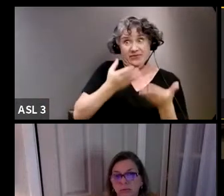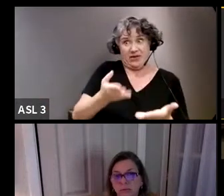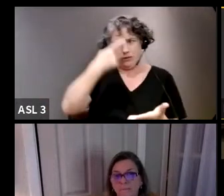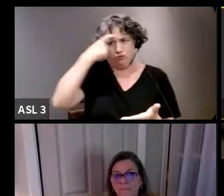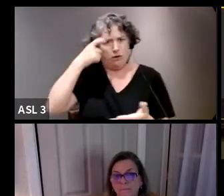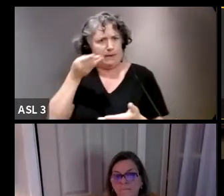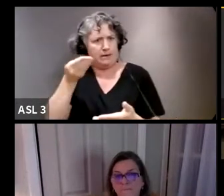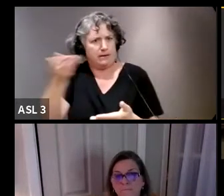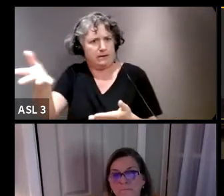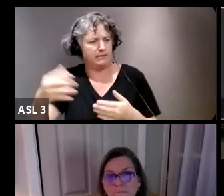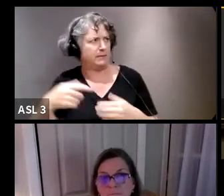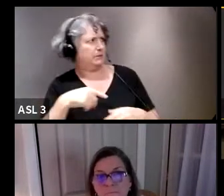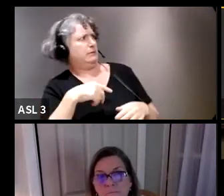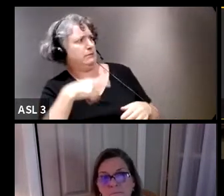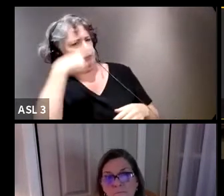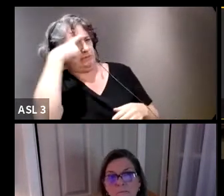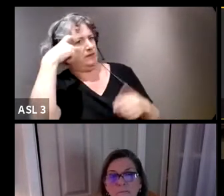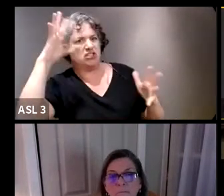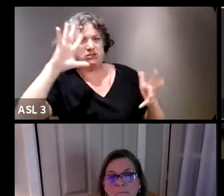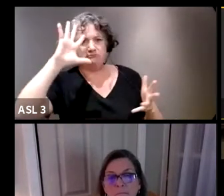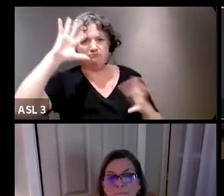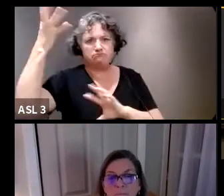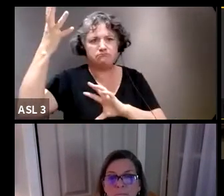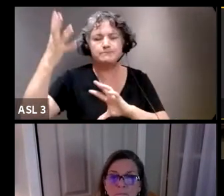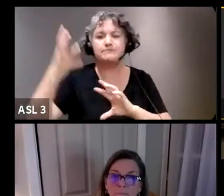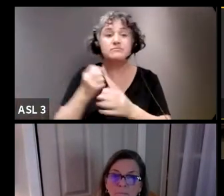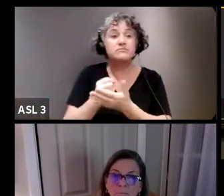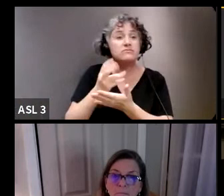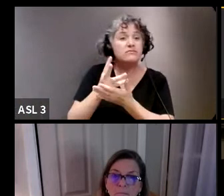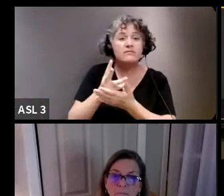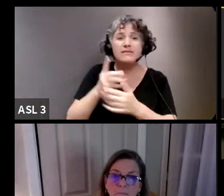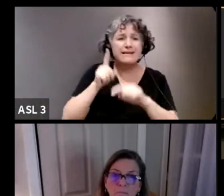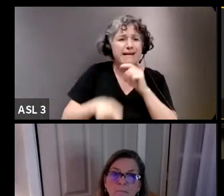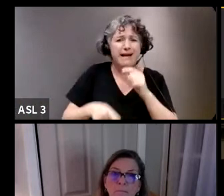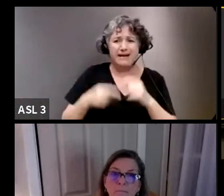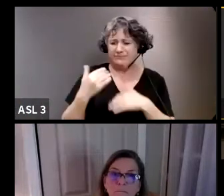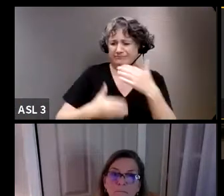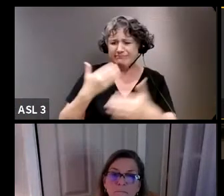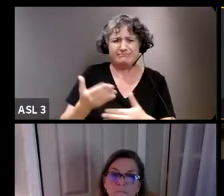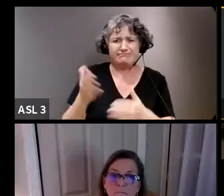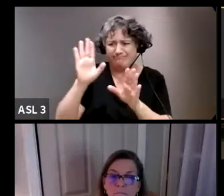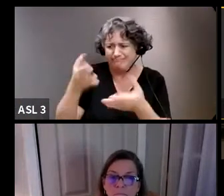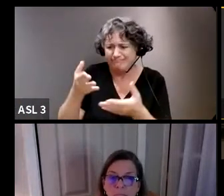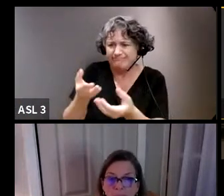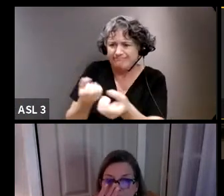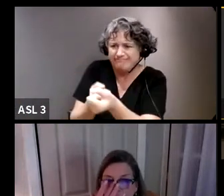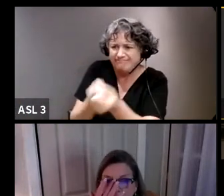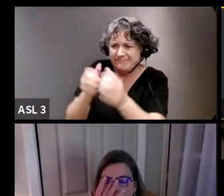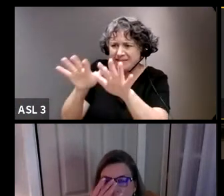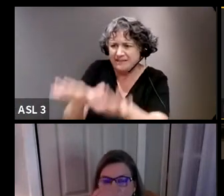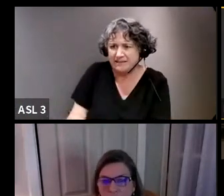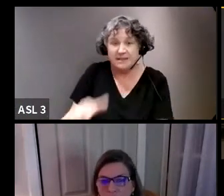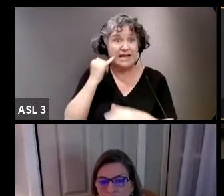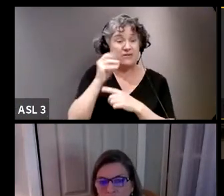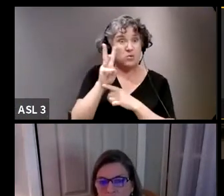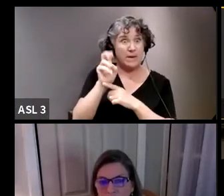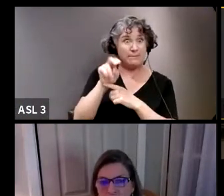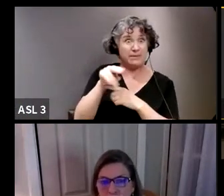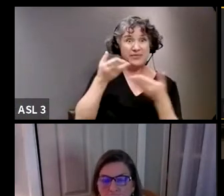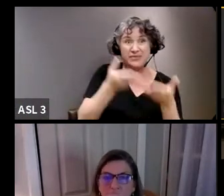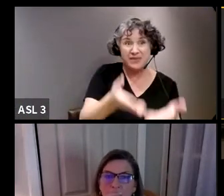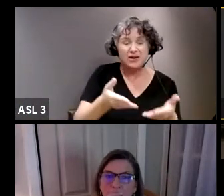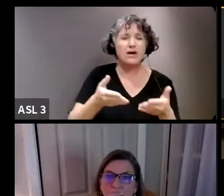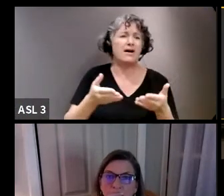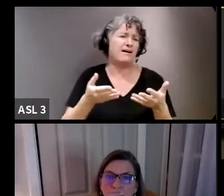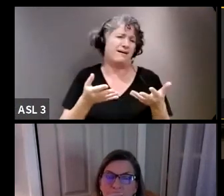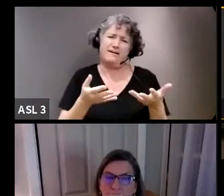health act override the ability of the social worker to direct the course of the interaction there's still a weapon on the scene i could go on but i hope you all get the